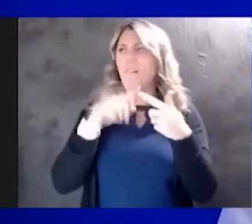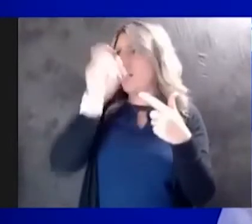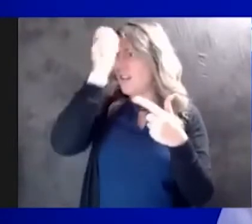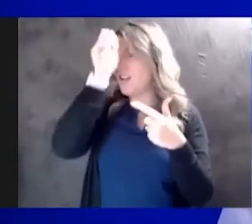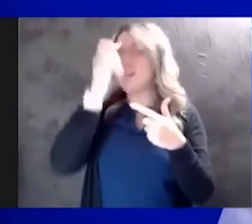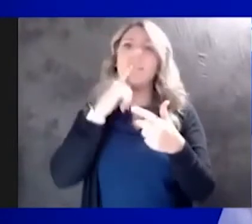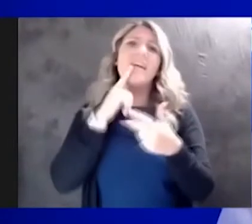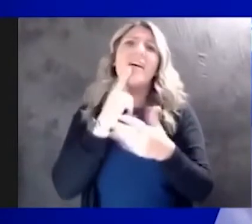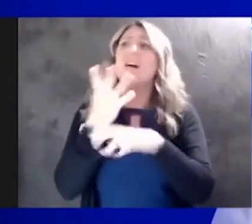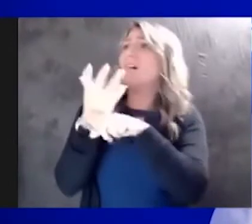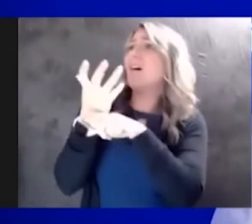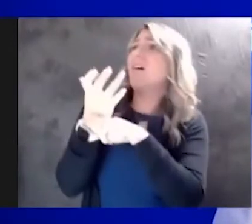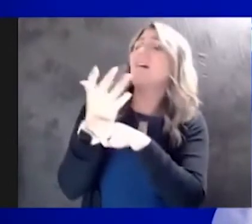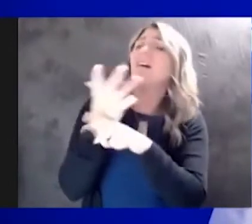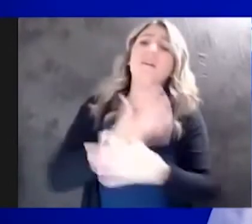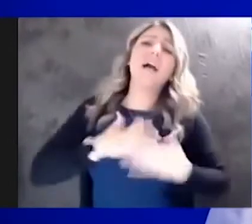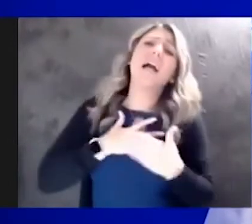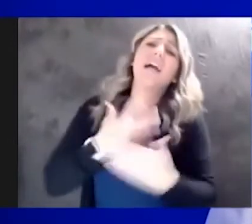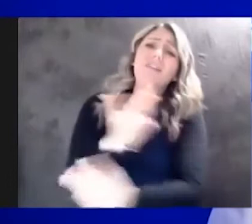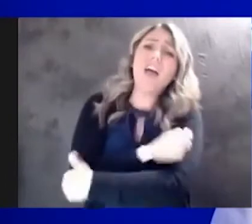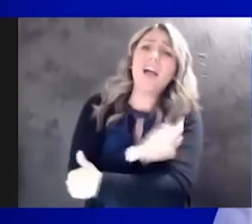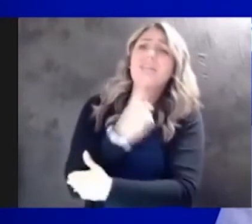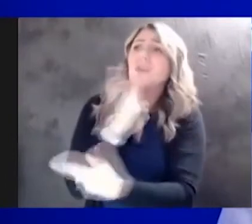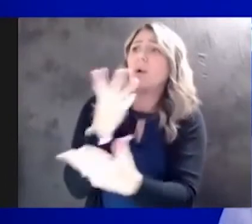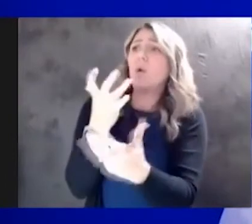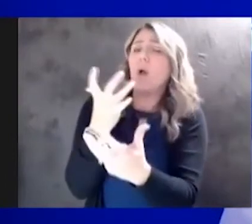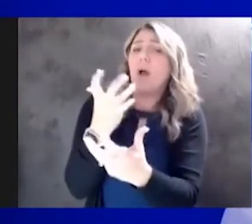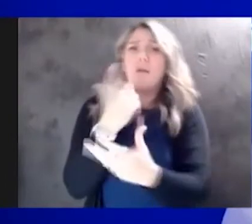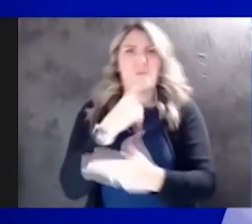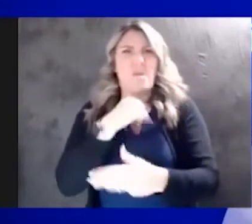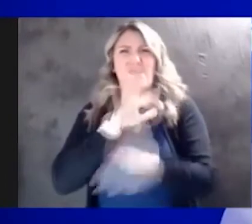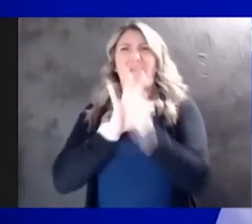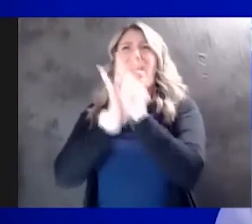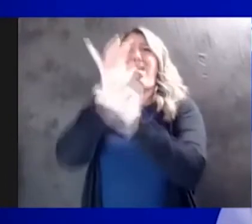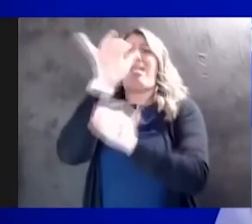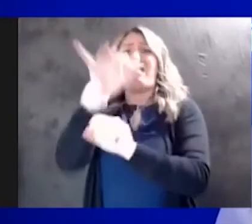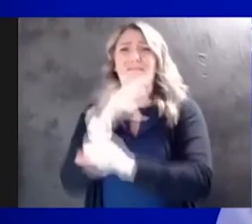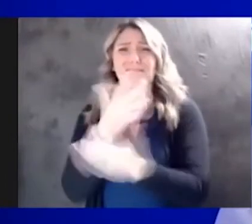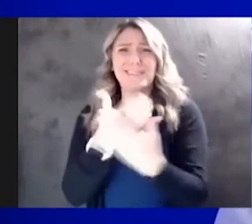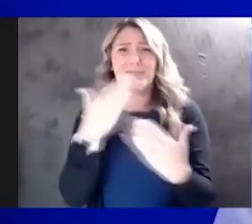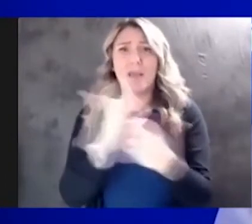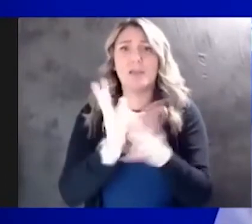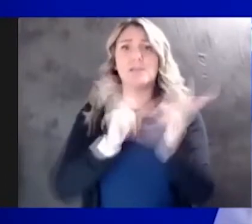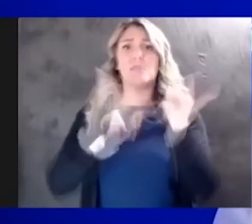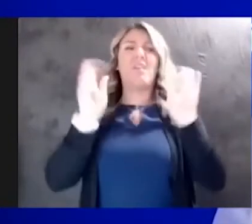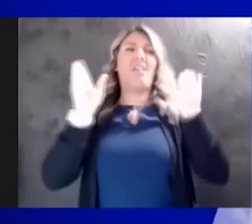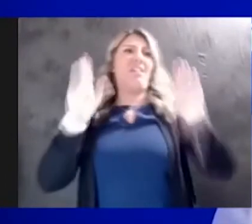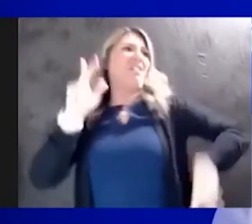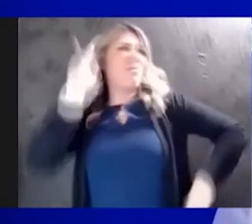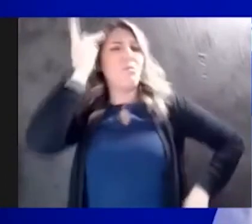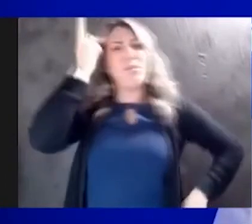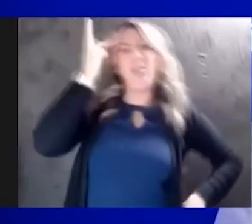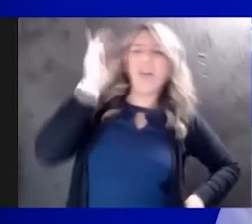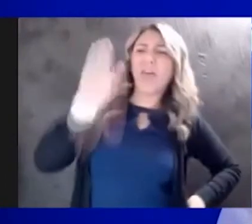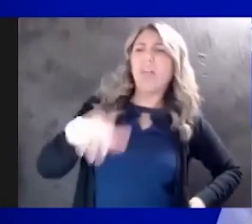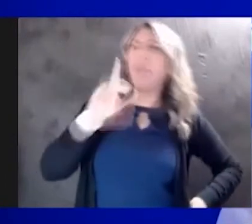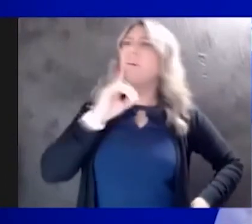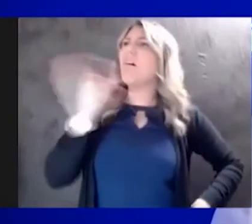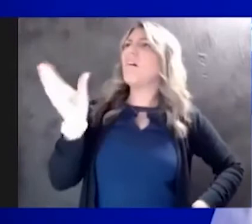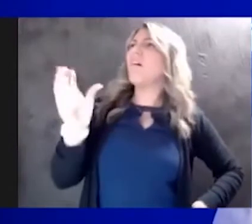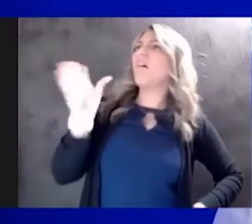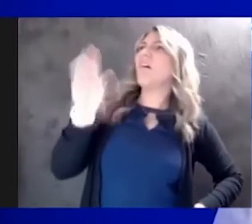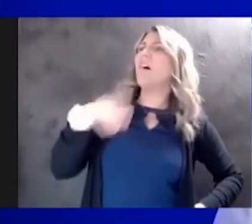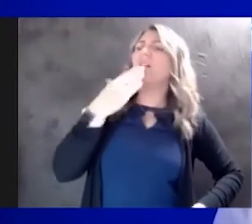get their hands on a vaccine. We have a glut of supply right now, and people are still politicizing this, still do not want to get